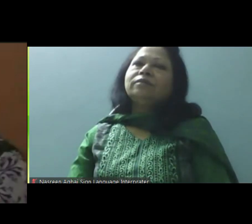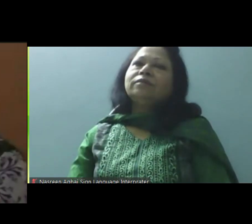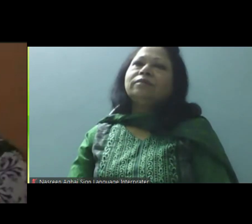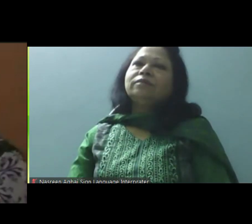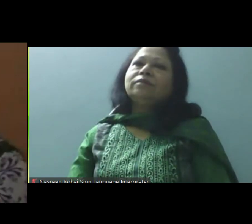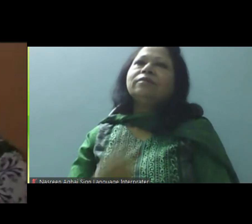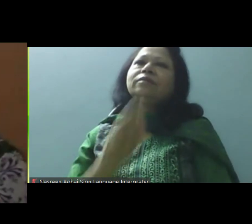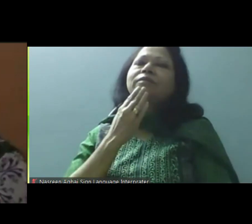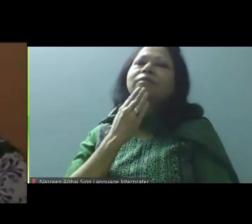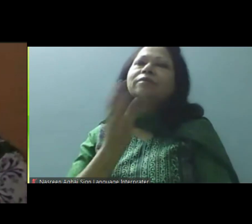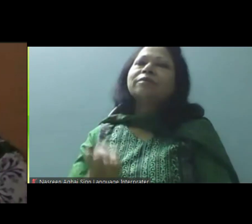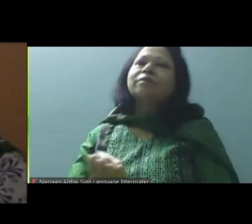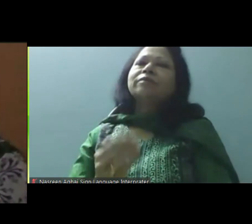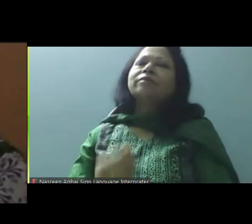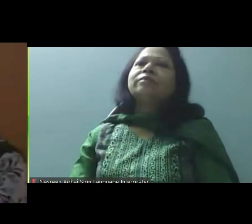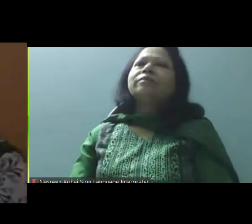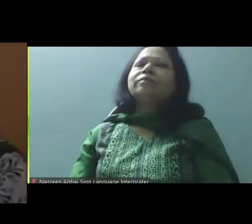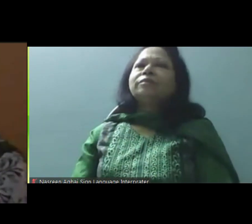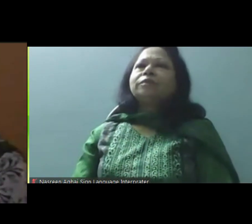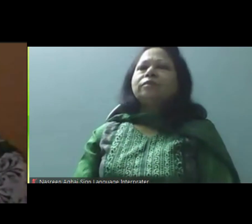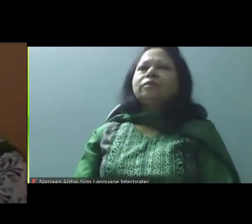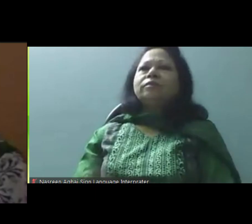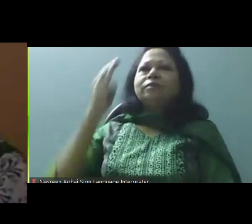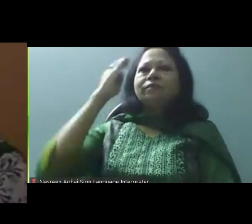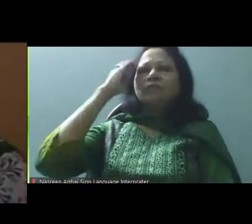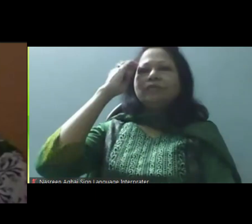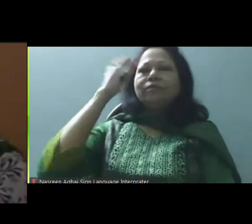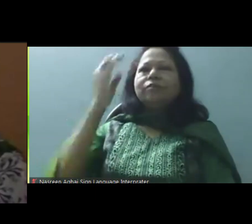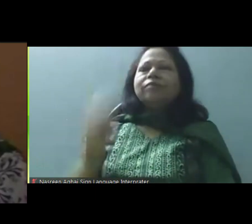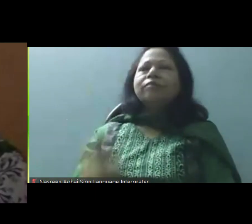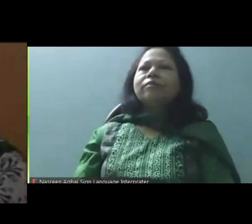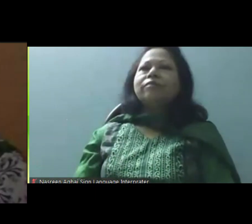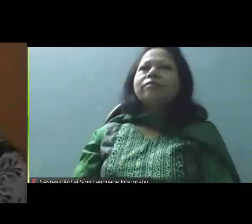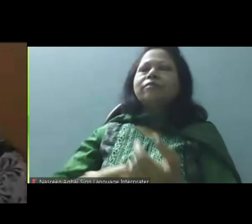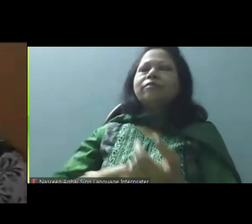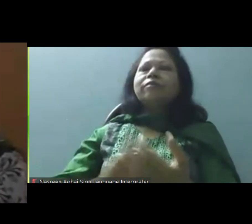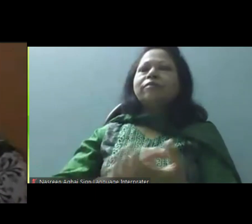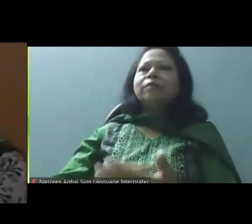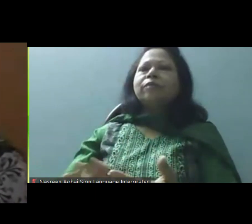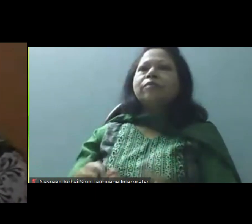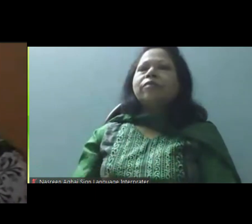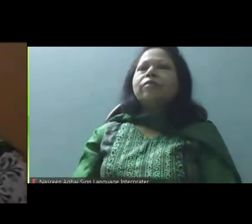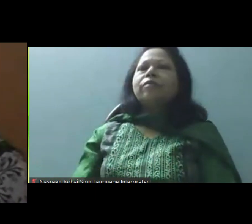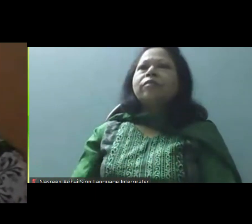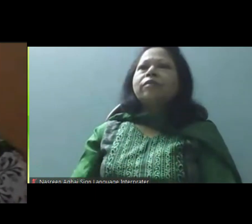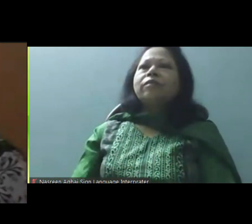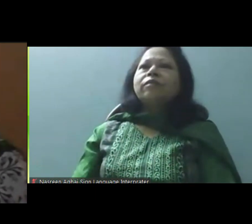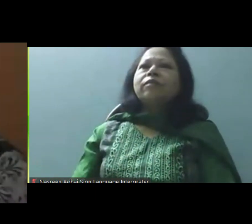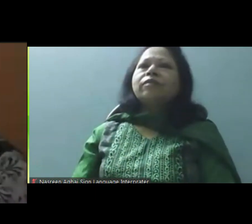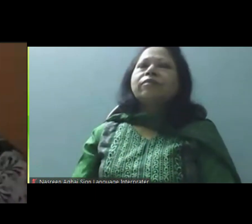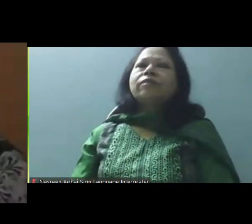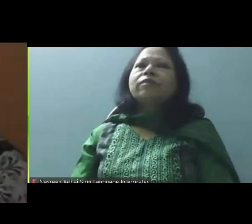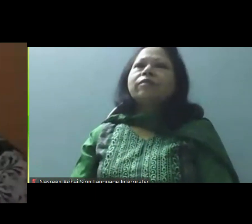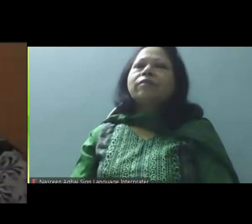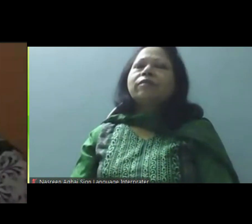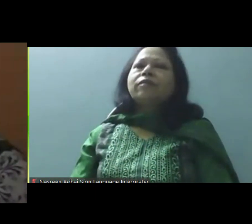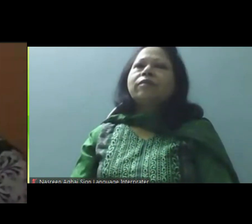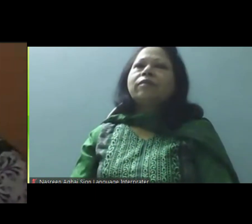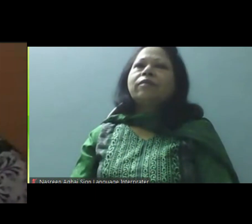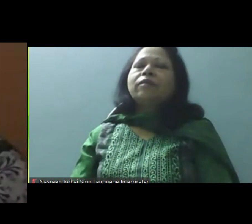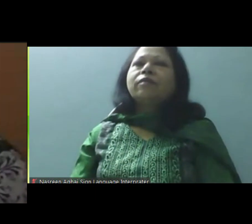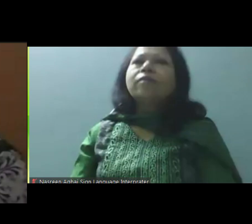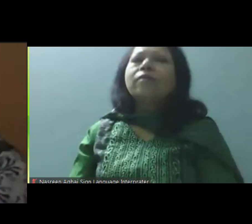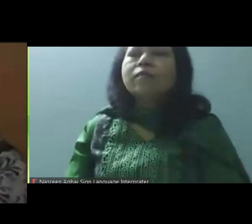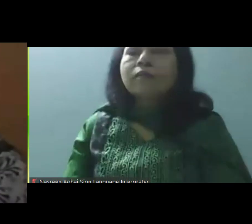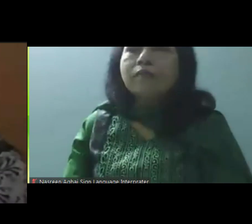Thank you, Professor Memon. Ms. Shakila, would you like to add something, or should? No, it's